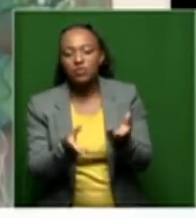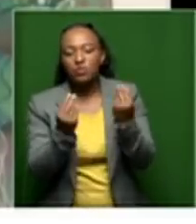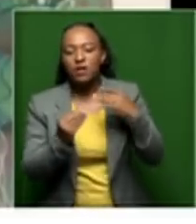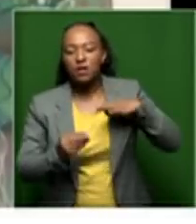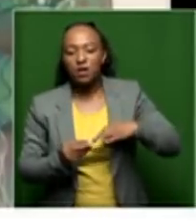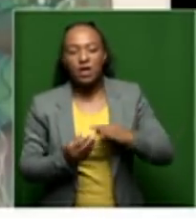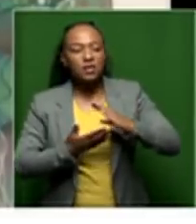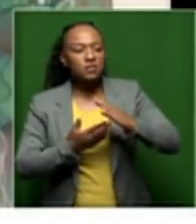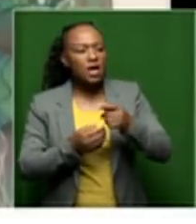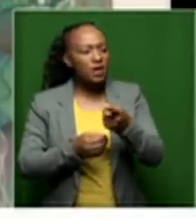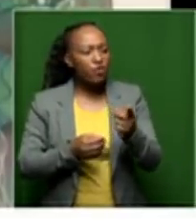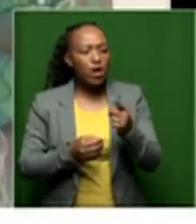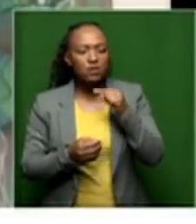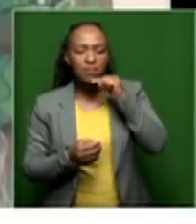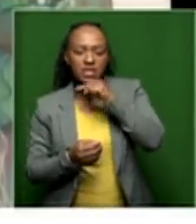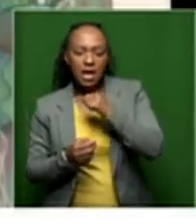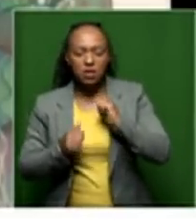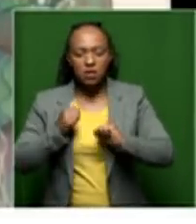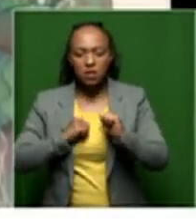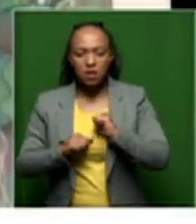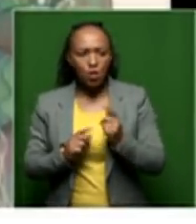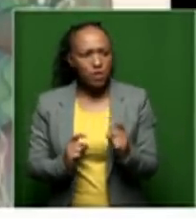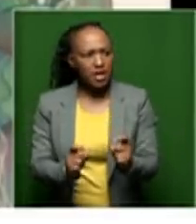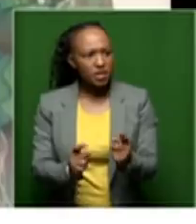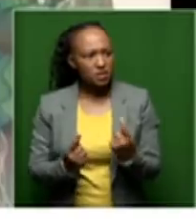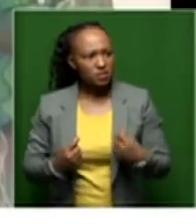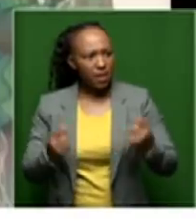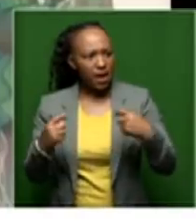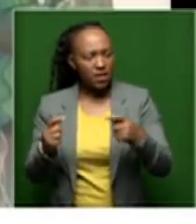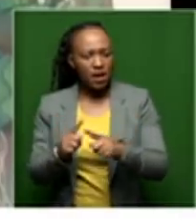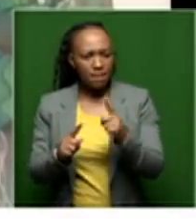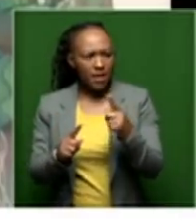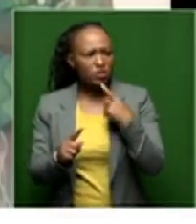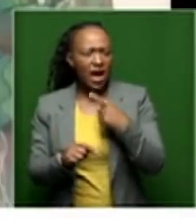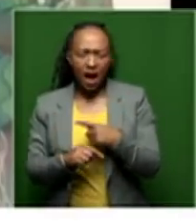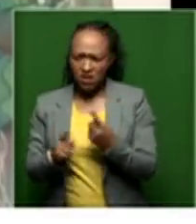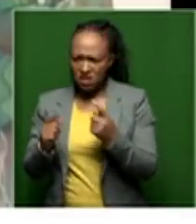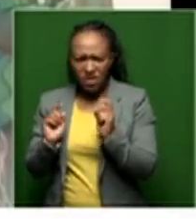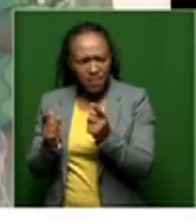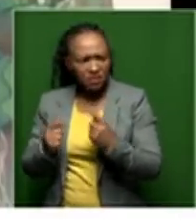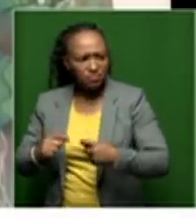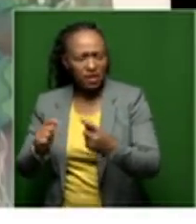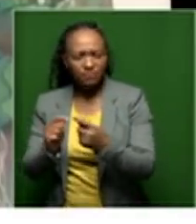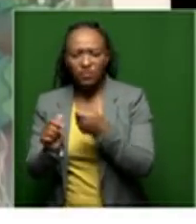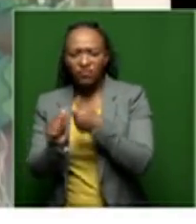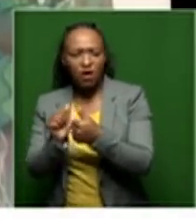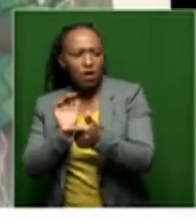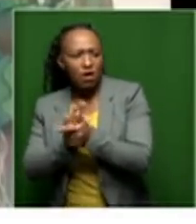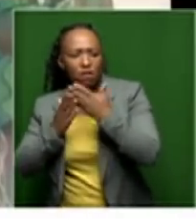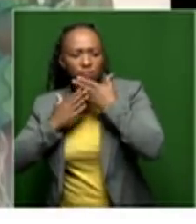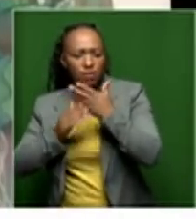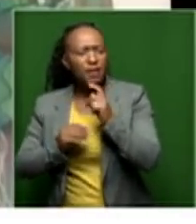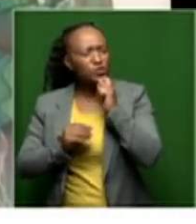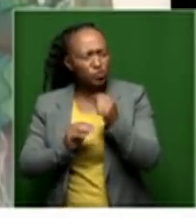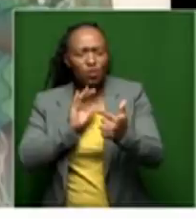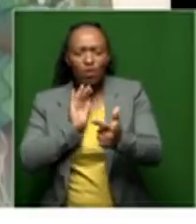everybody pretending as though emergency spending is not guided by laws and regulations. No, the laws were there. I think we had